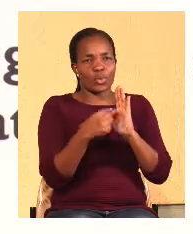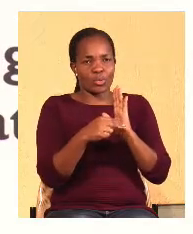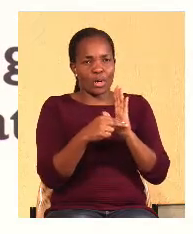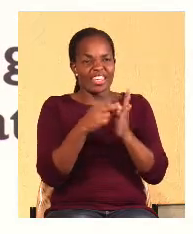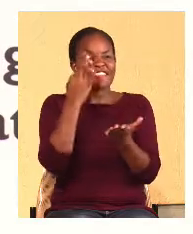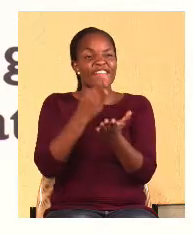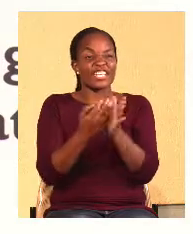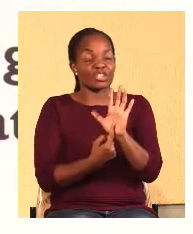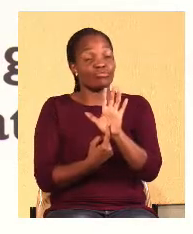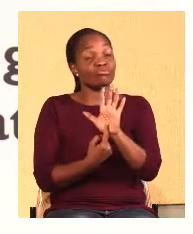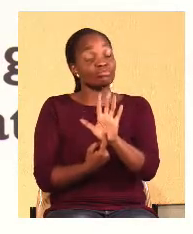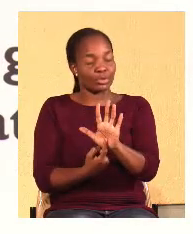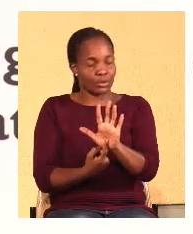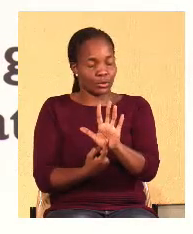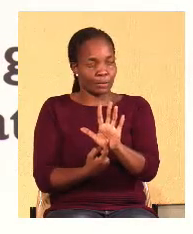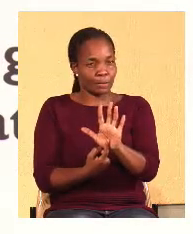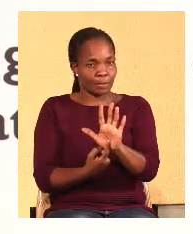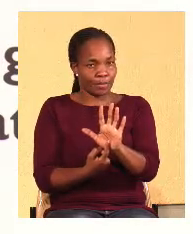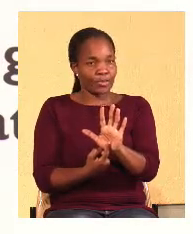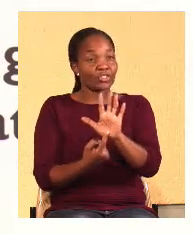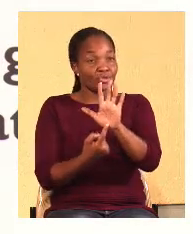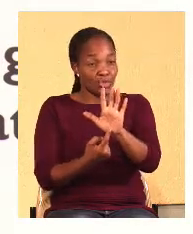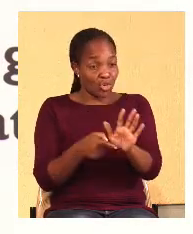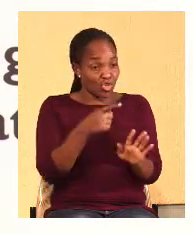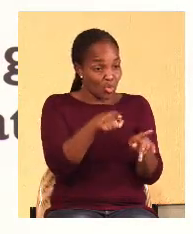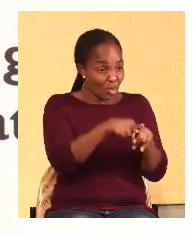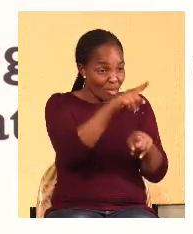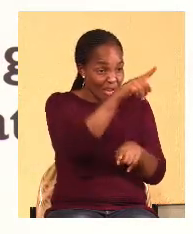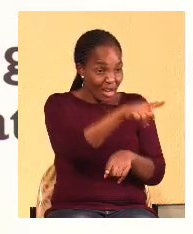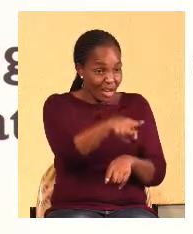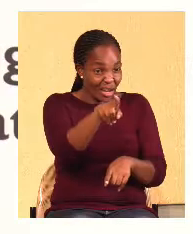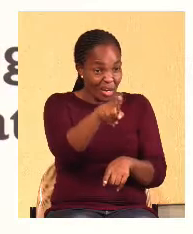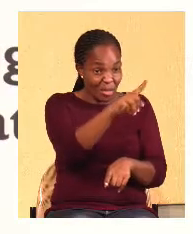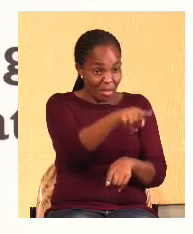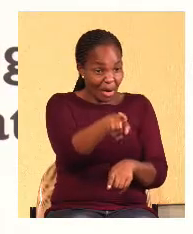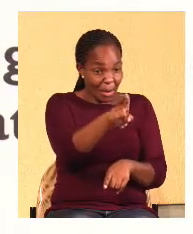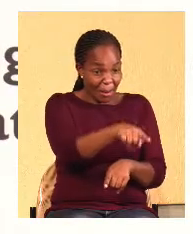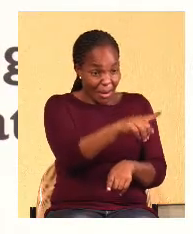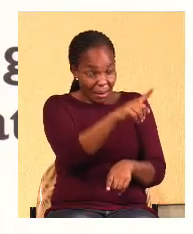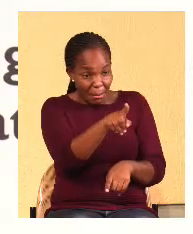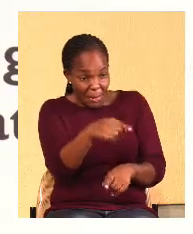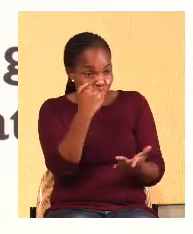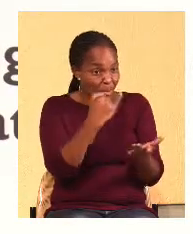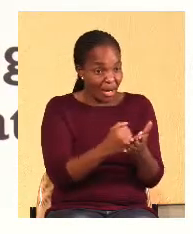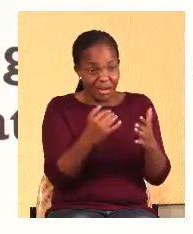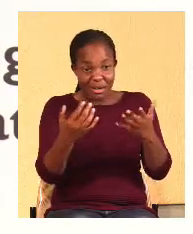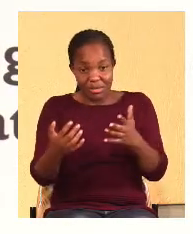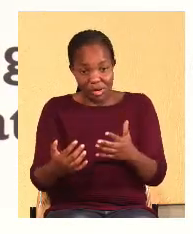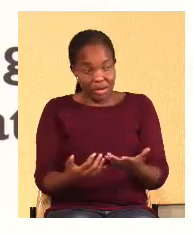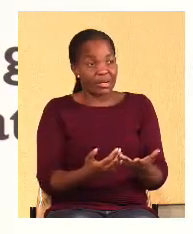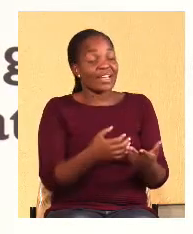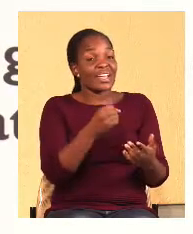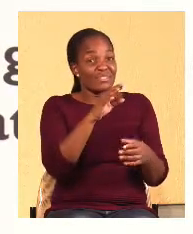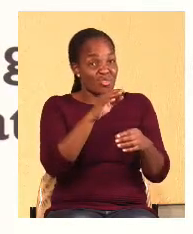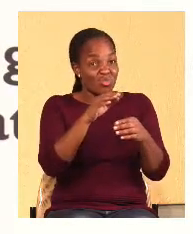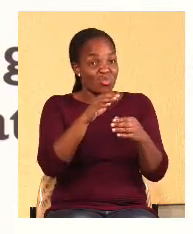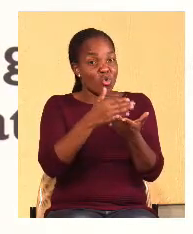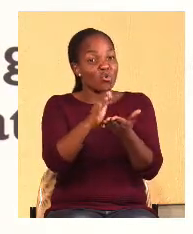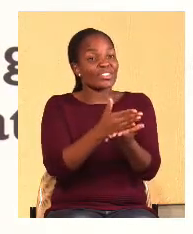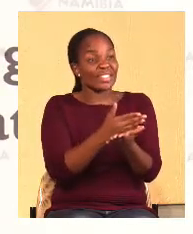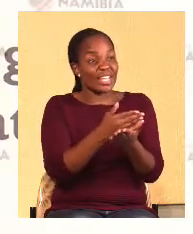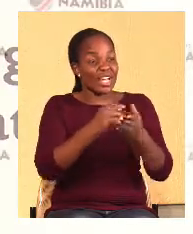apply if we have to determine whether or not somebody should be held liable for the distribution of fake news. Right.